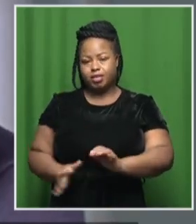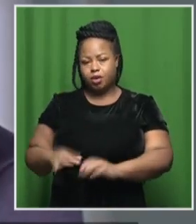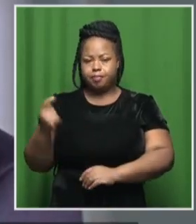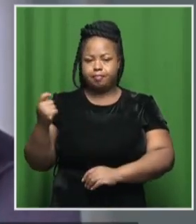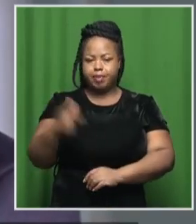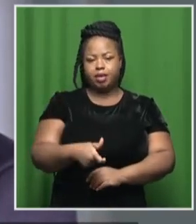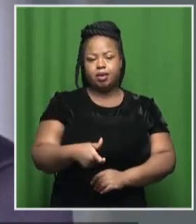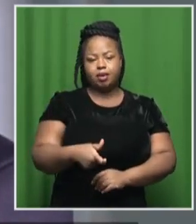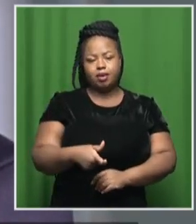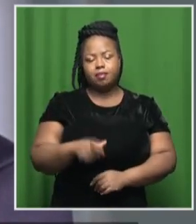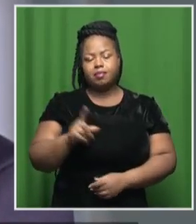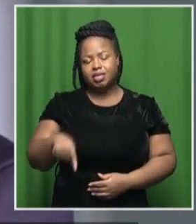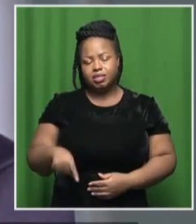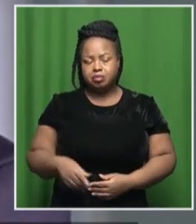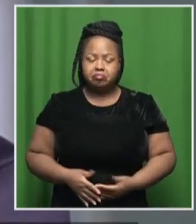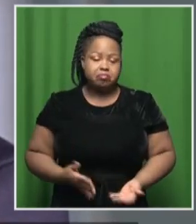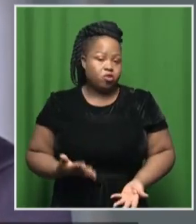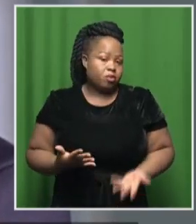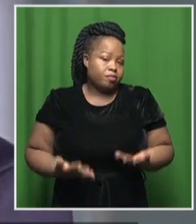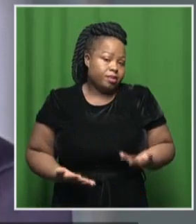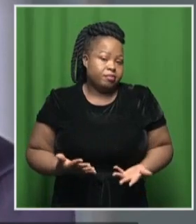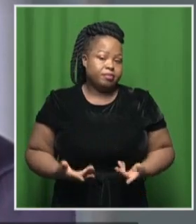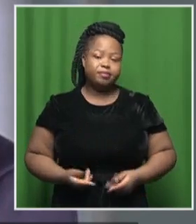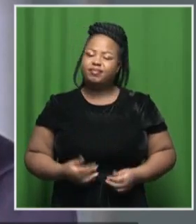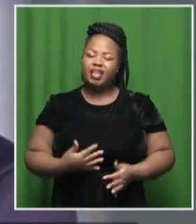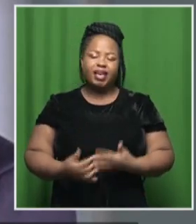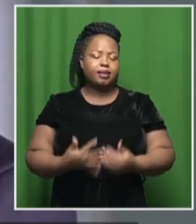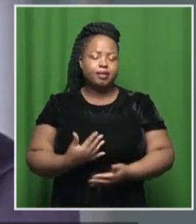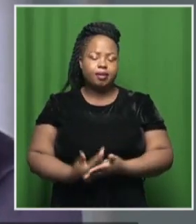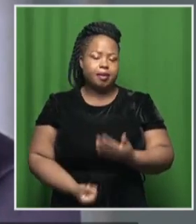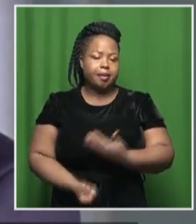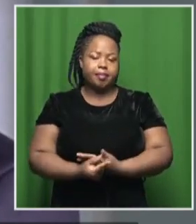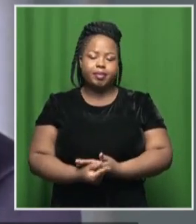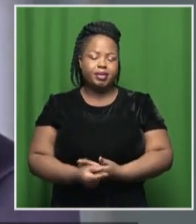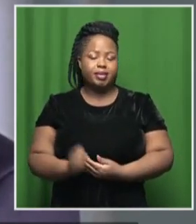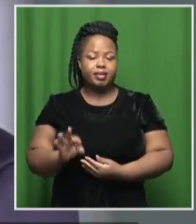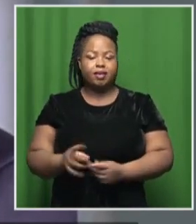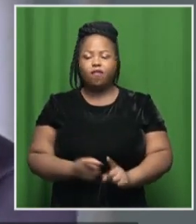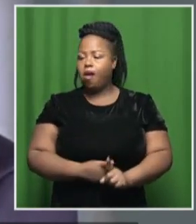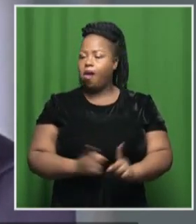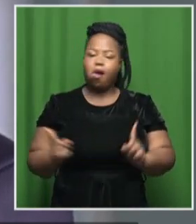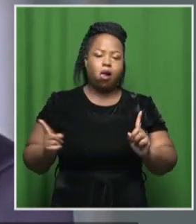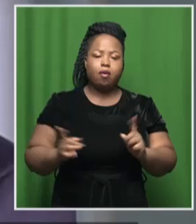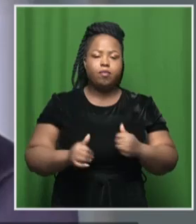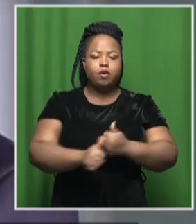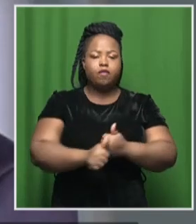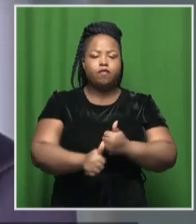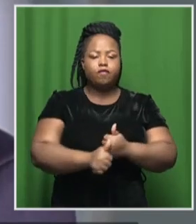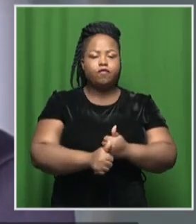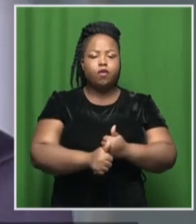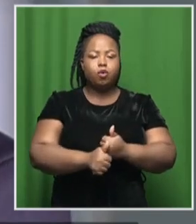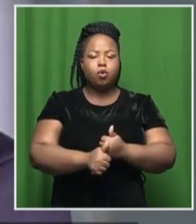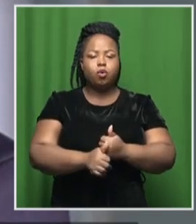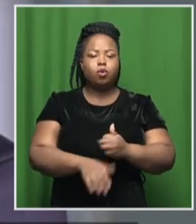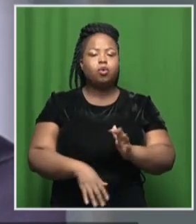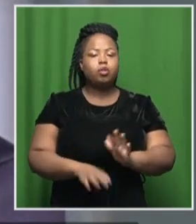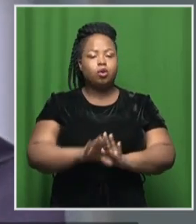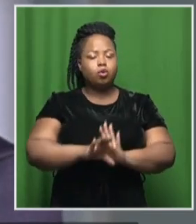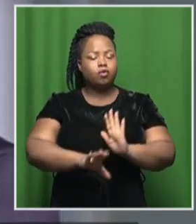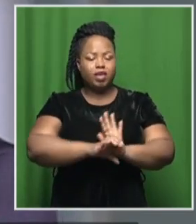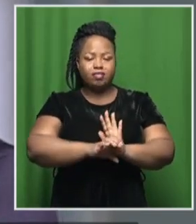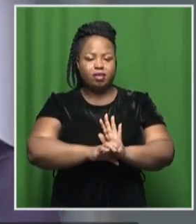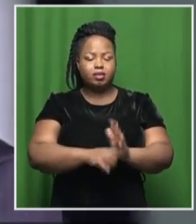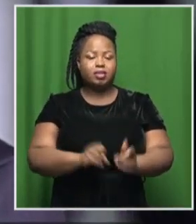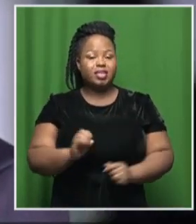contemplate what can happen when a party does not comply or a candidate does not comply with the